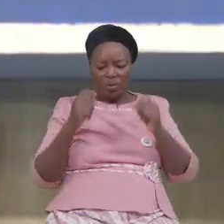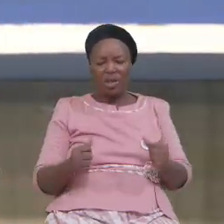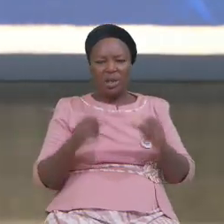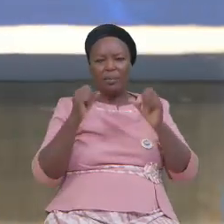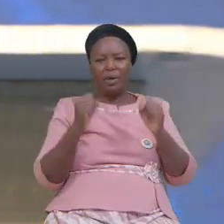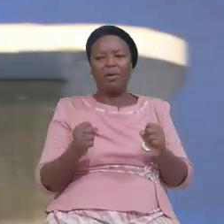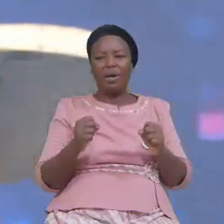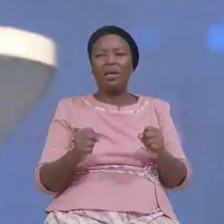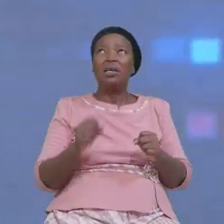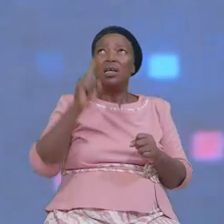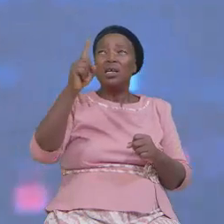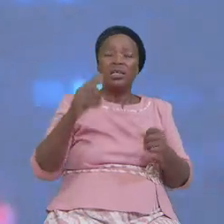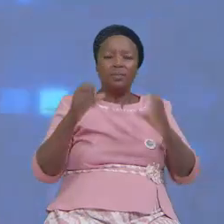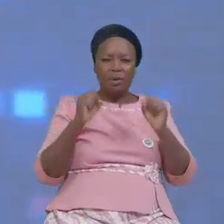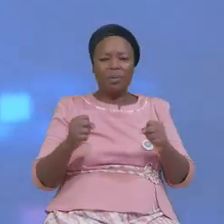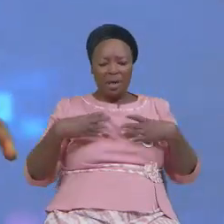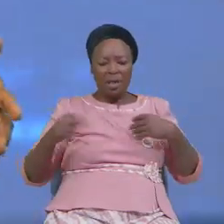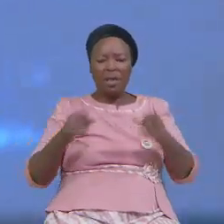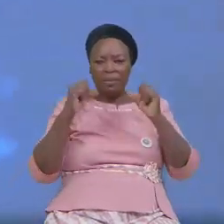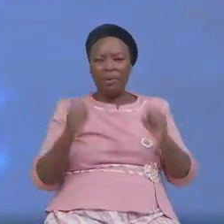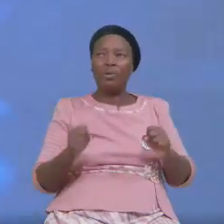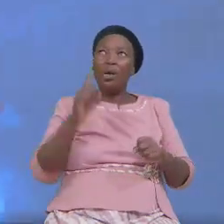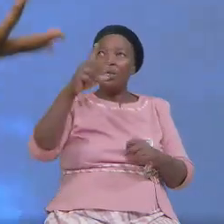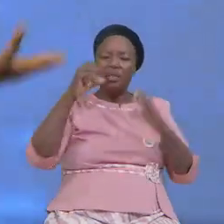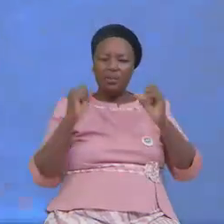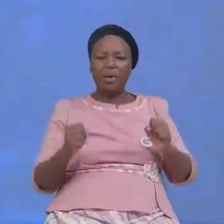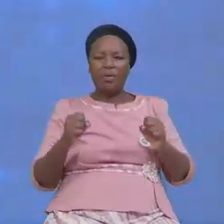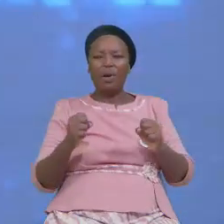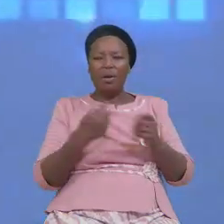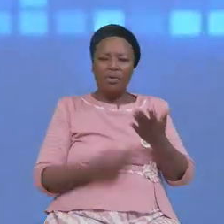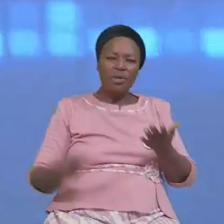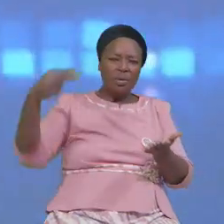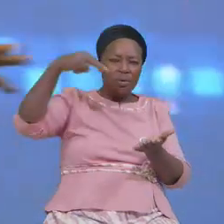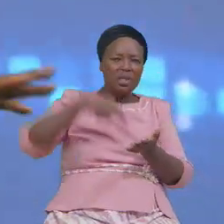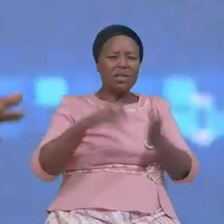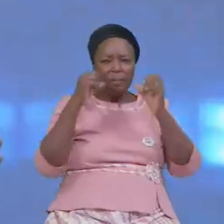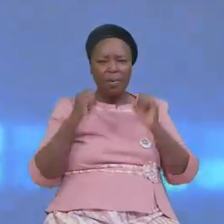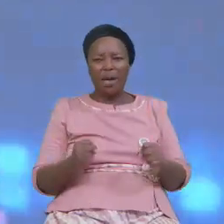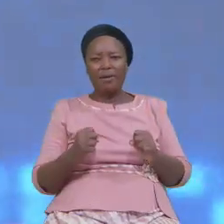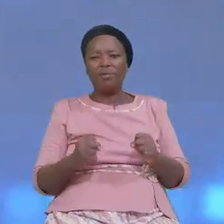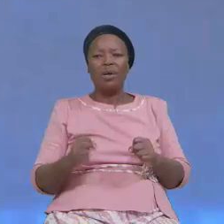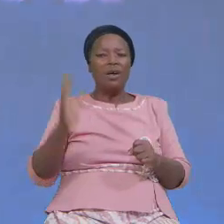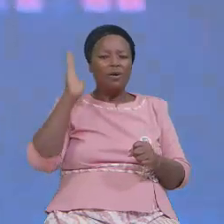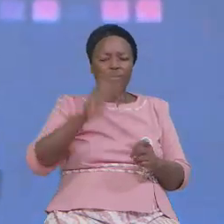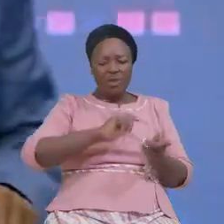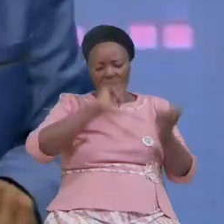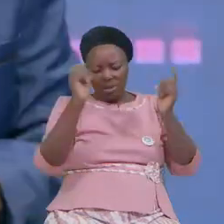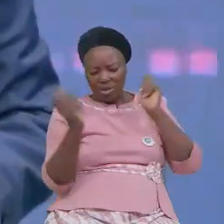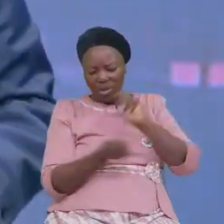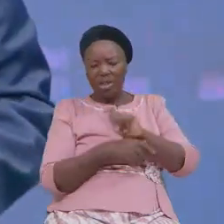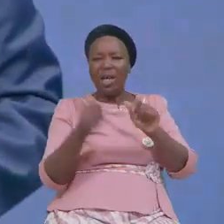power, healing power, is power, restorative power, will change